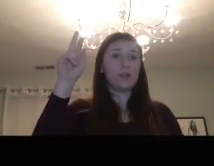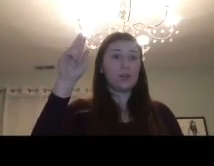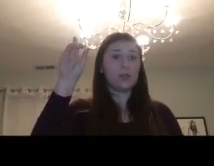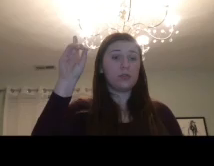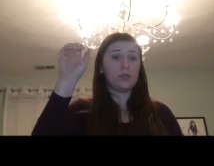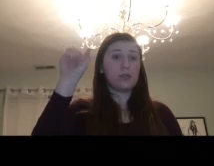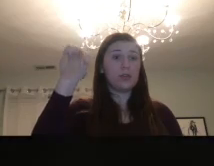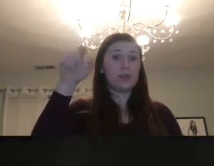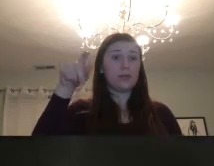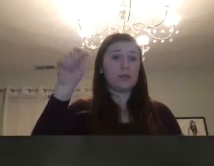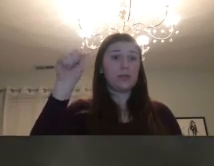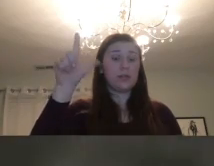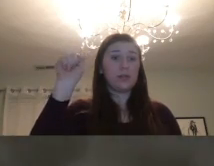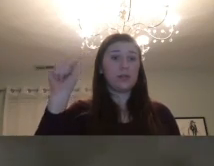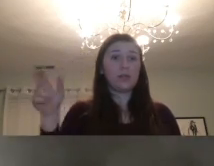die.